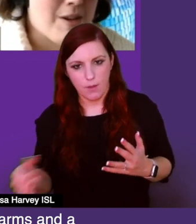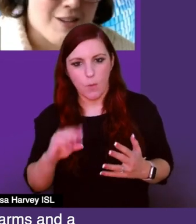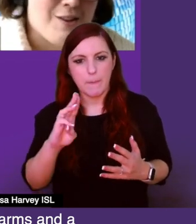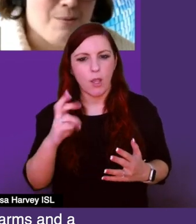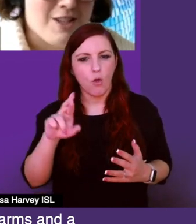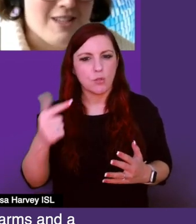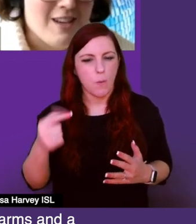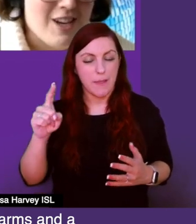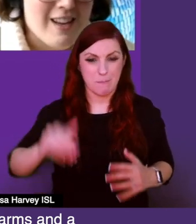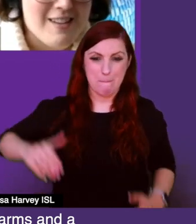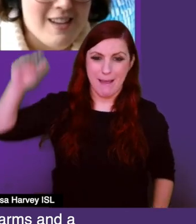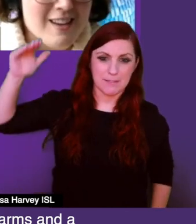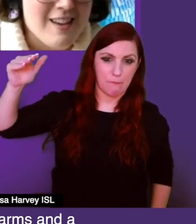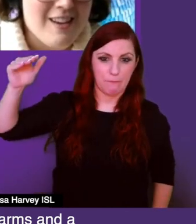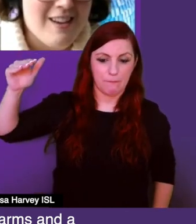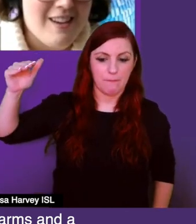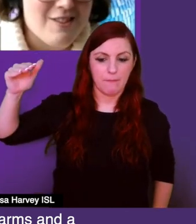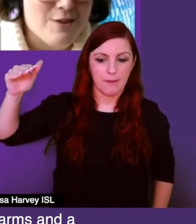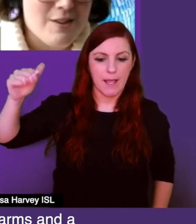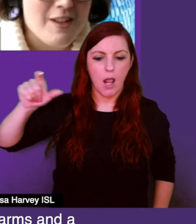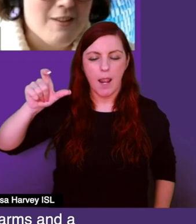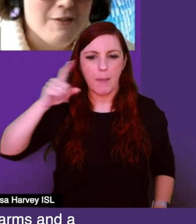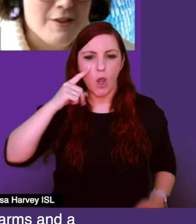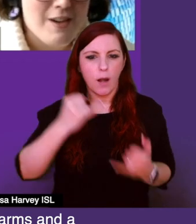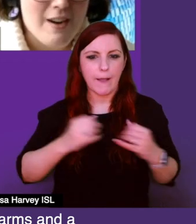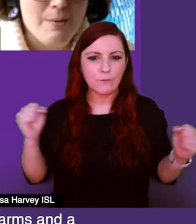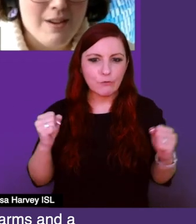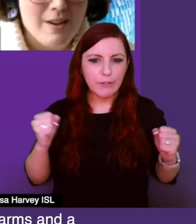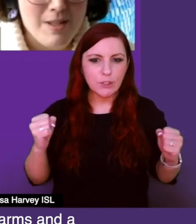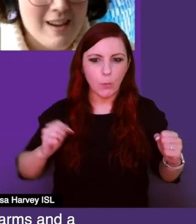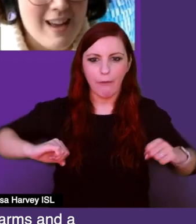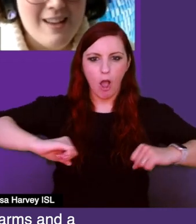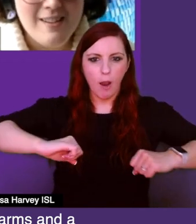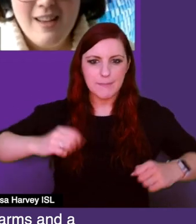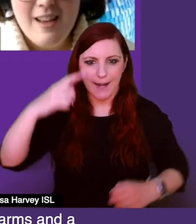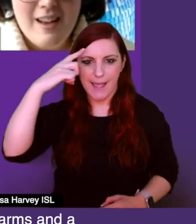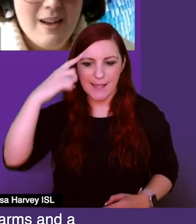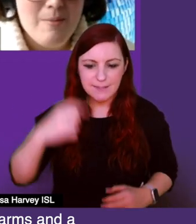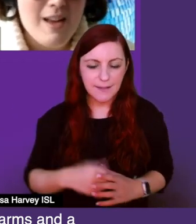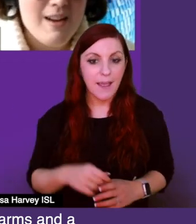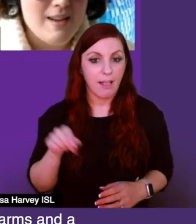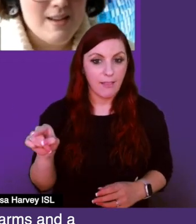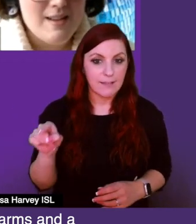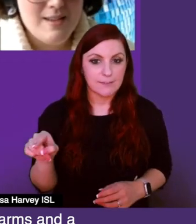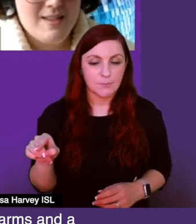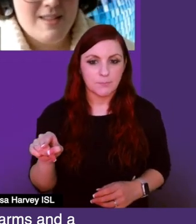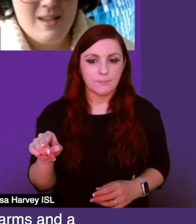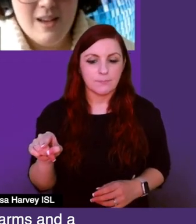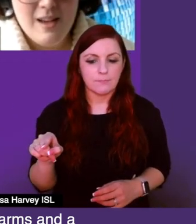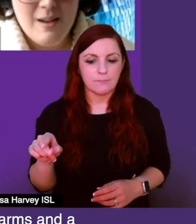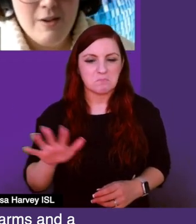And the PR2, which is a gigantic, it looks sort of like a refrigerator with arms and a head. And it